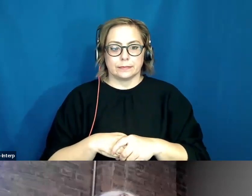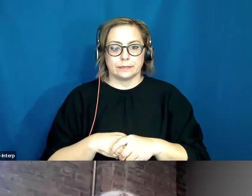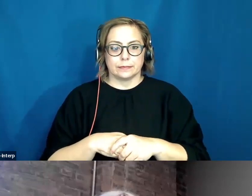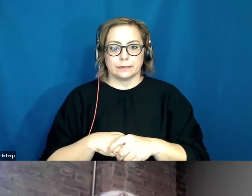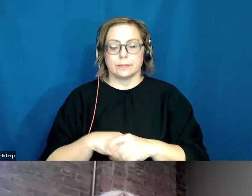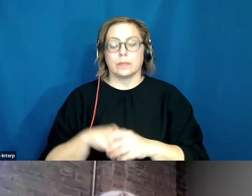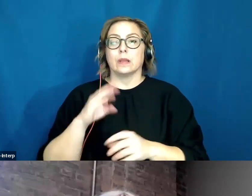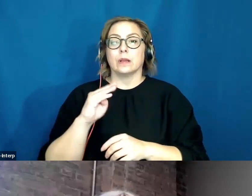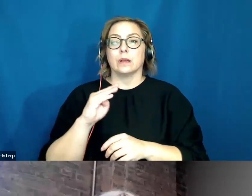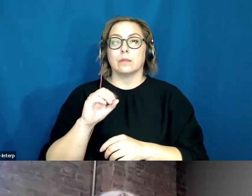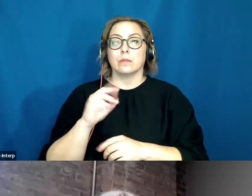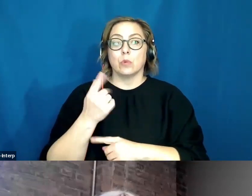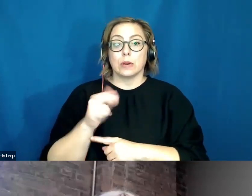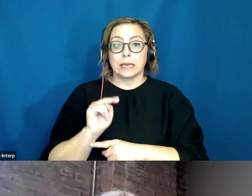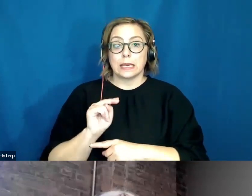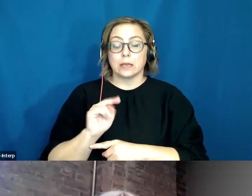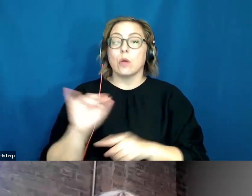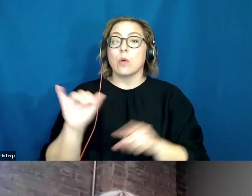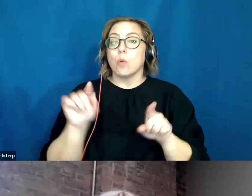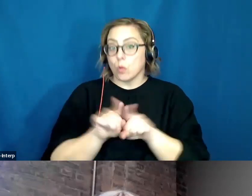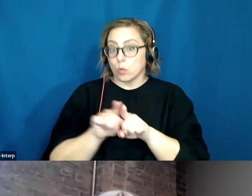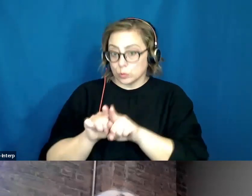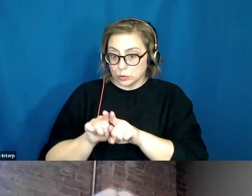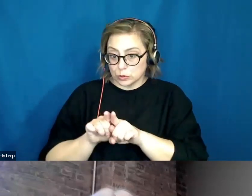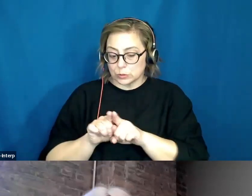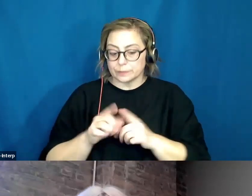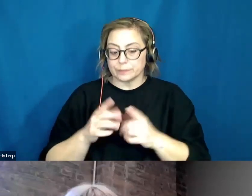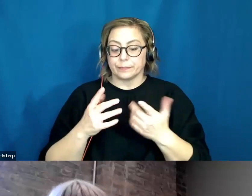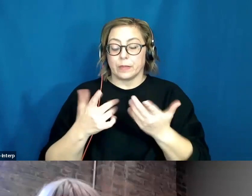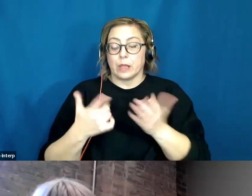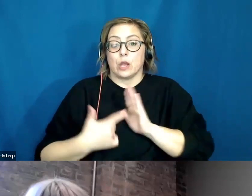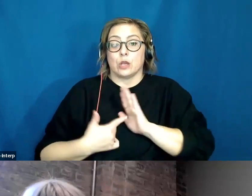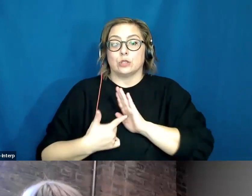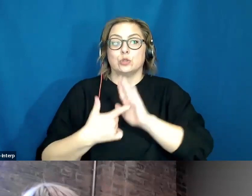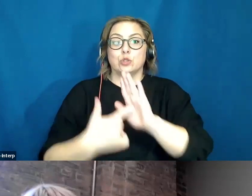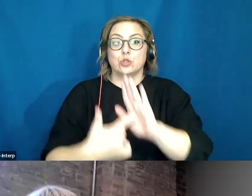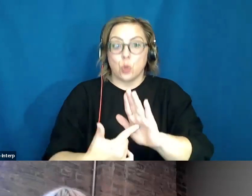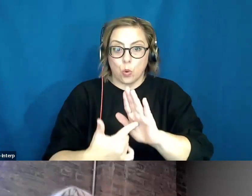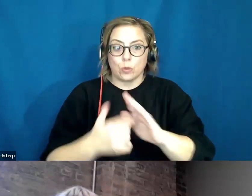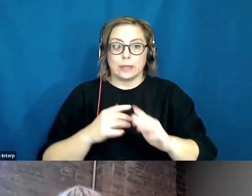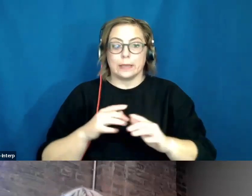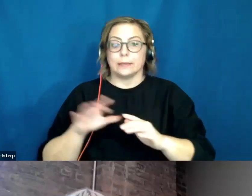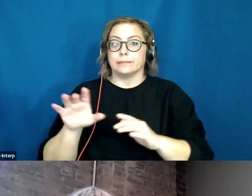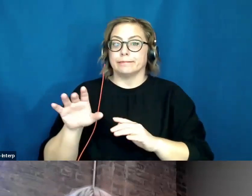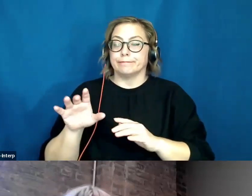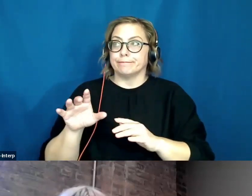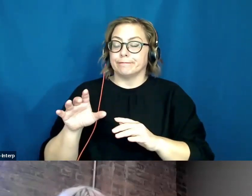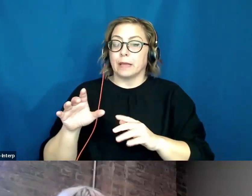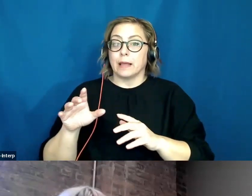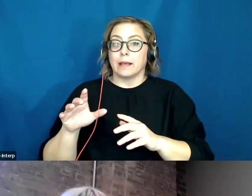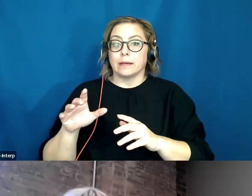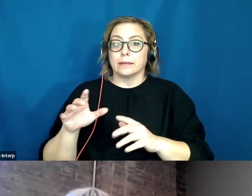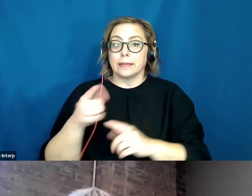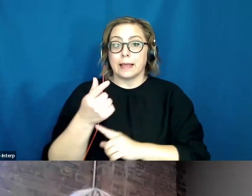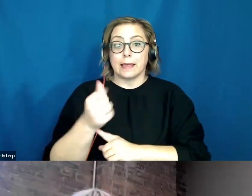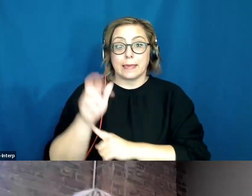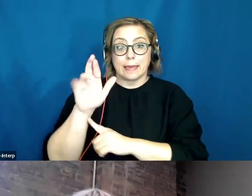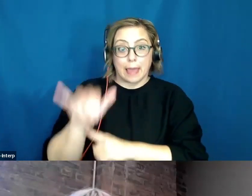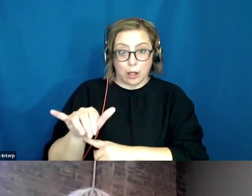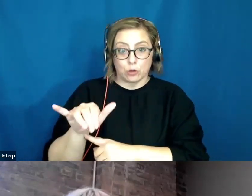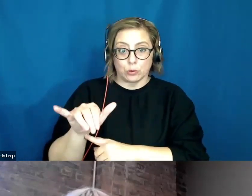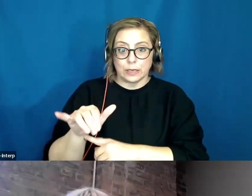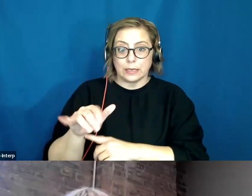Another thing in terms of like showing work, right? Getting a gallery to actually show your